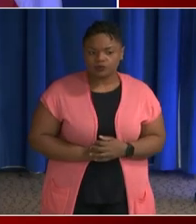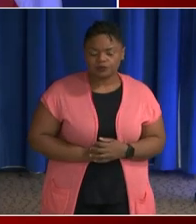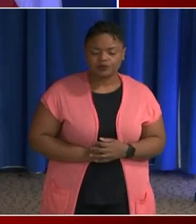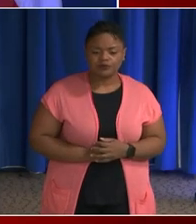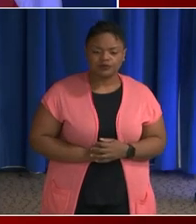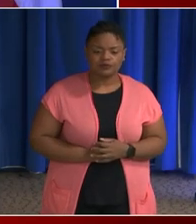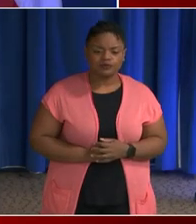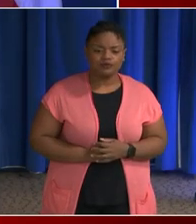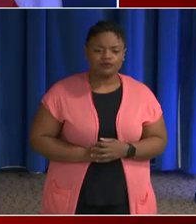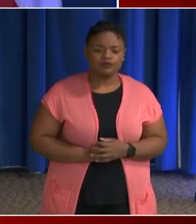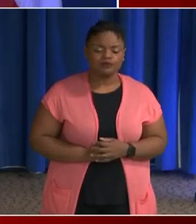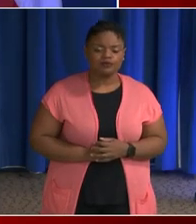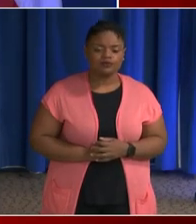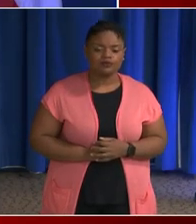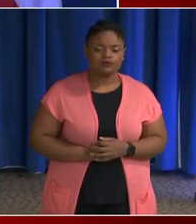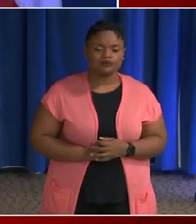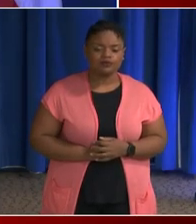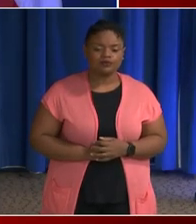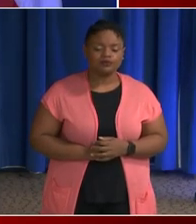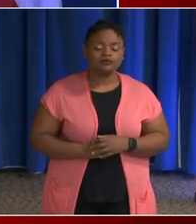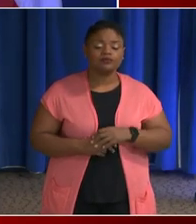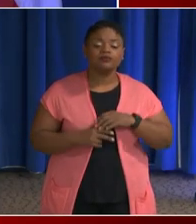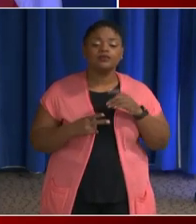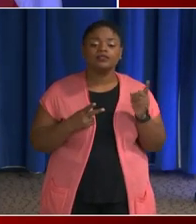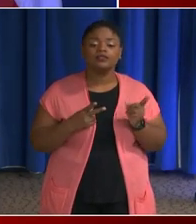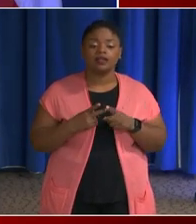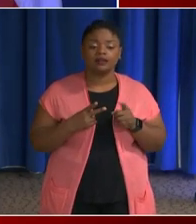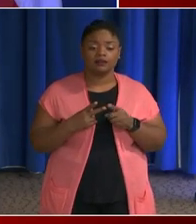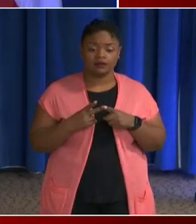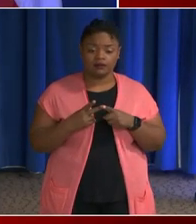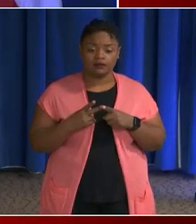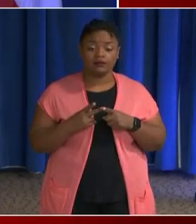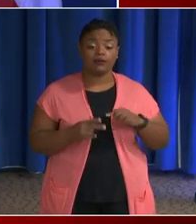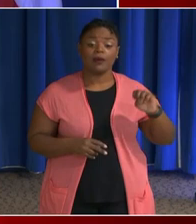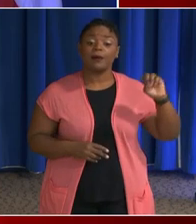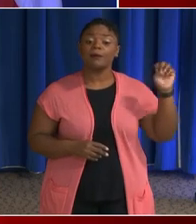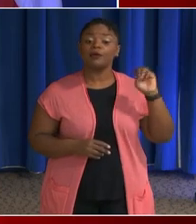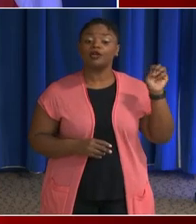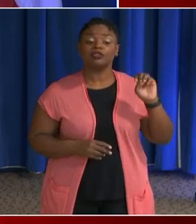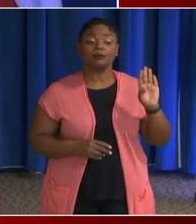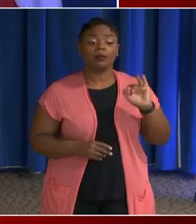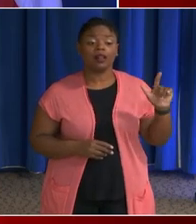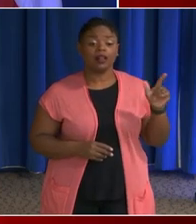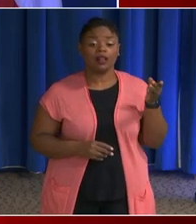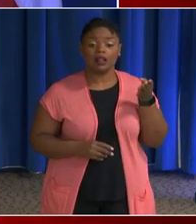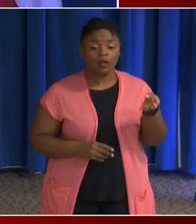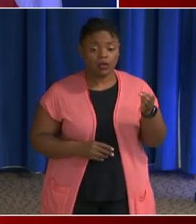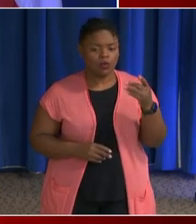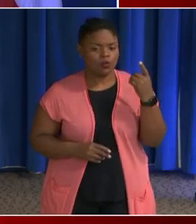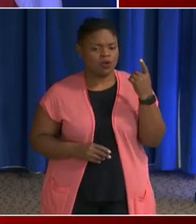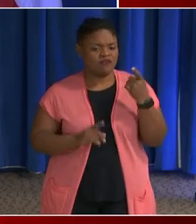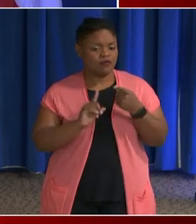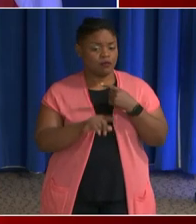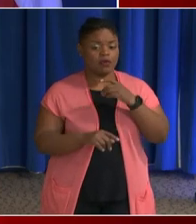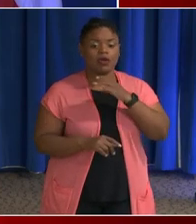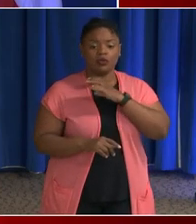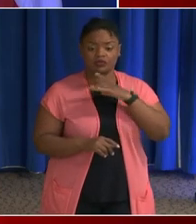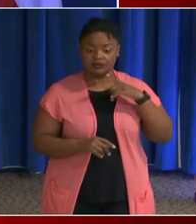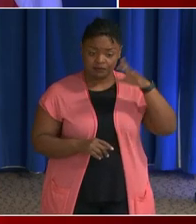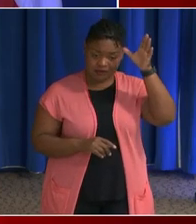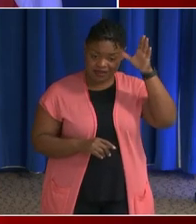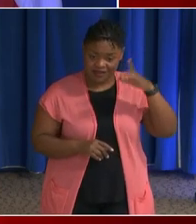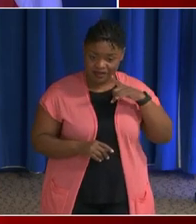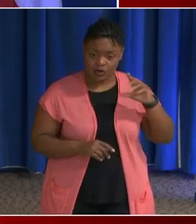There is, in addition, emergency bills, one from Councilmember Robert White, Emergency Credit